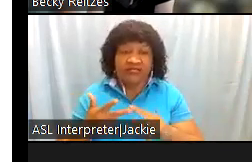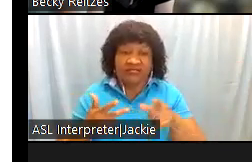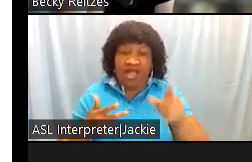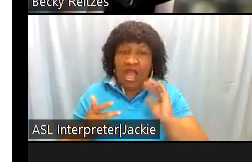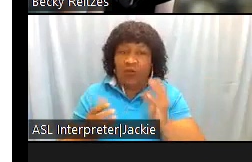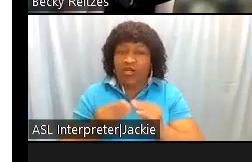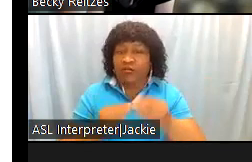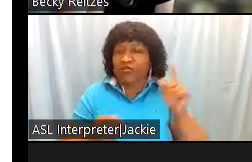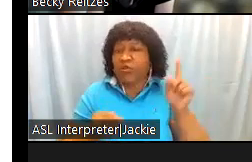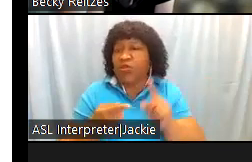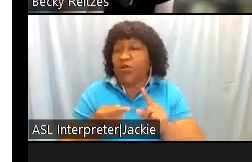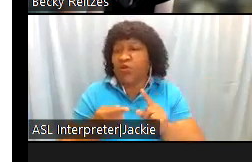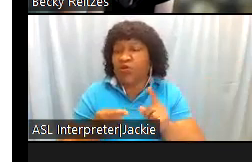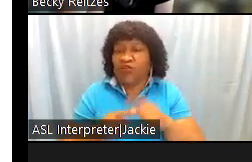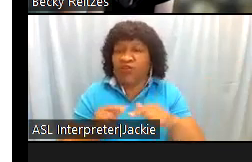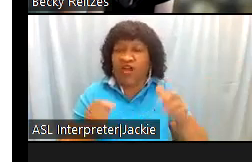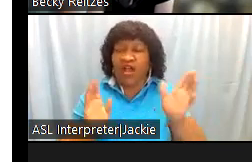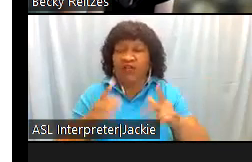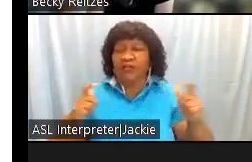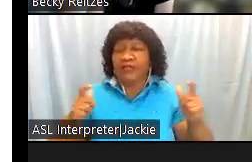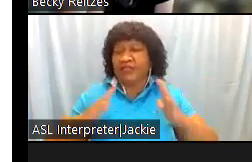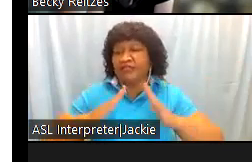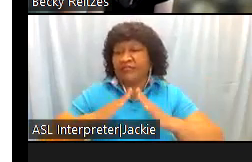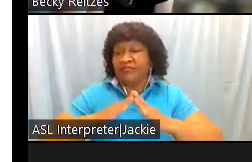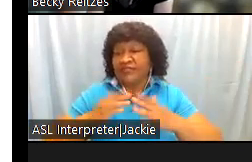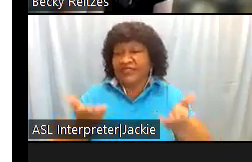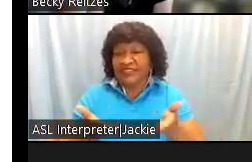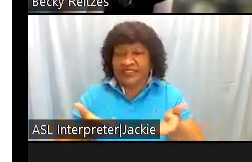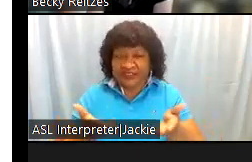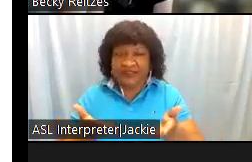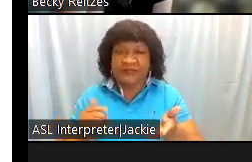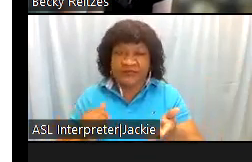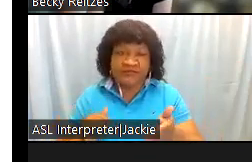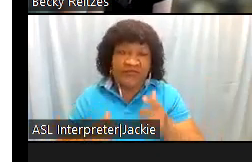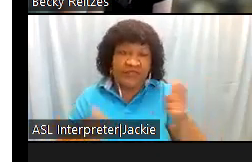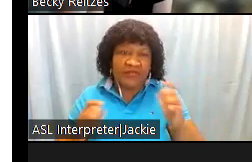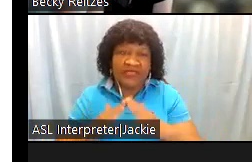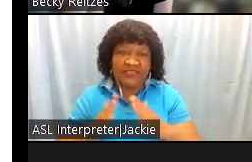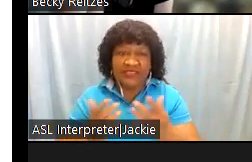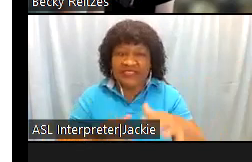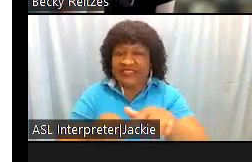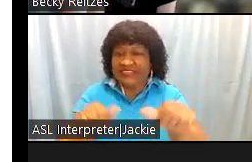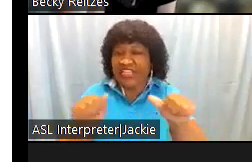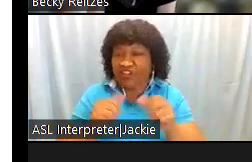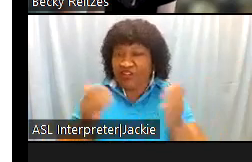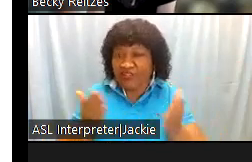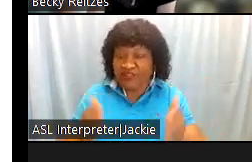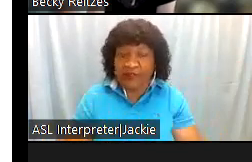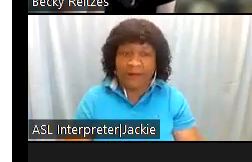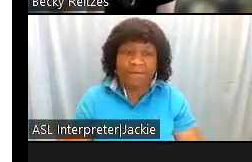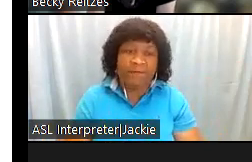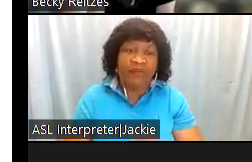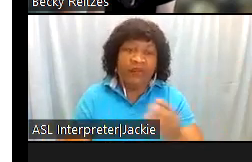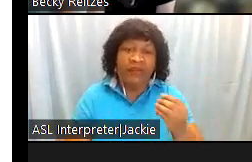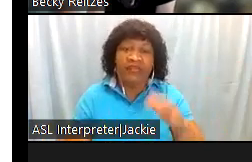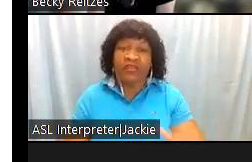low number for metropolitan big city, Seattle, big city, metropolitan area. And then